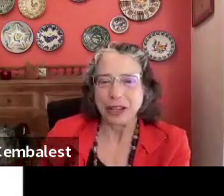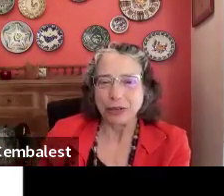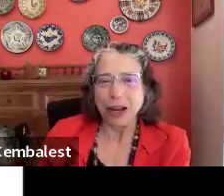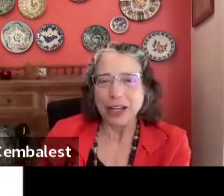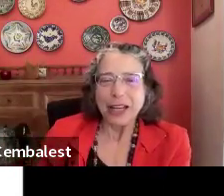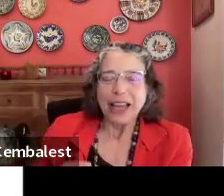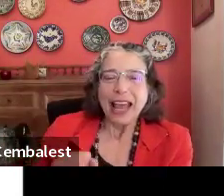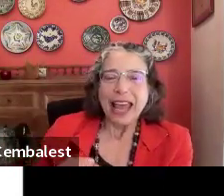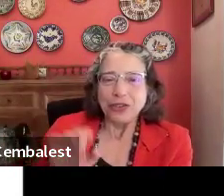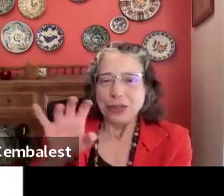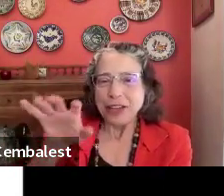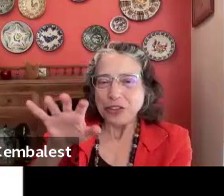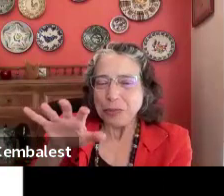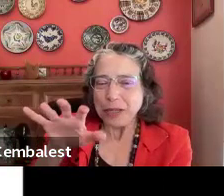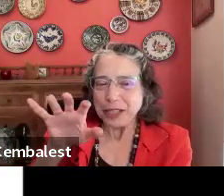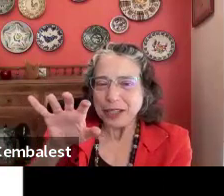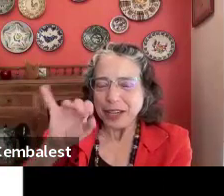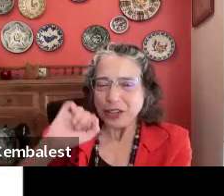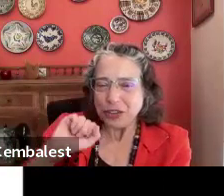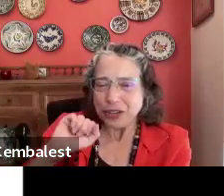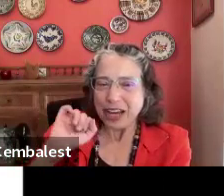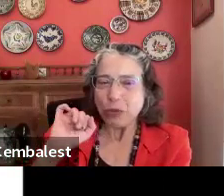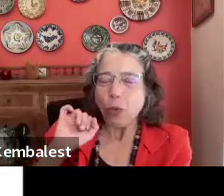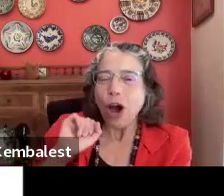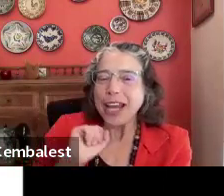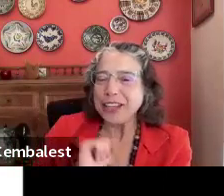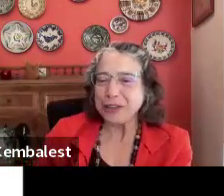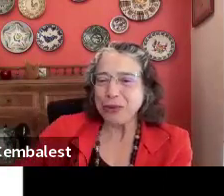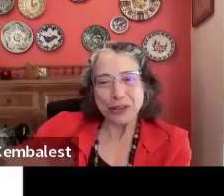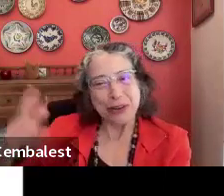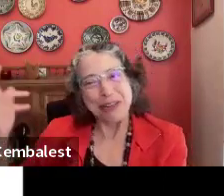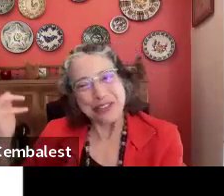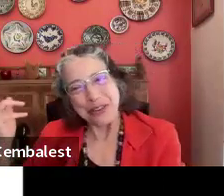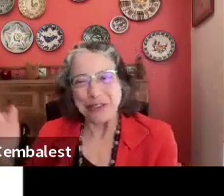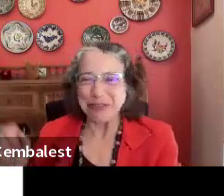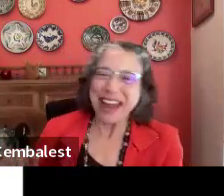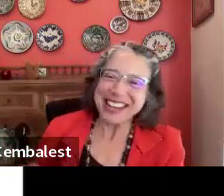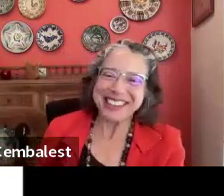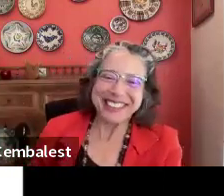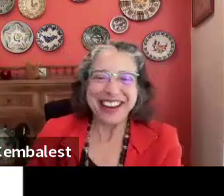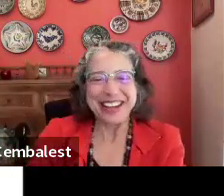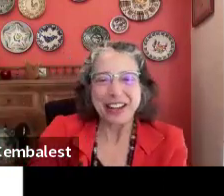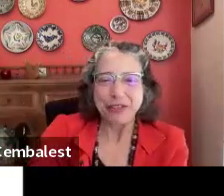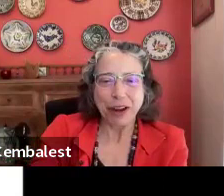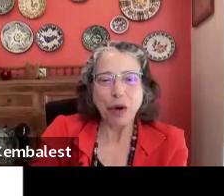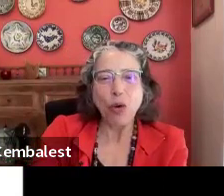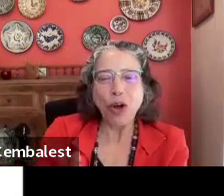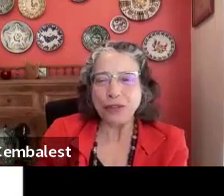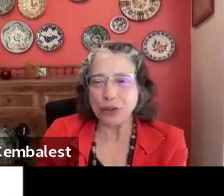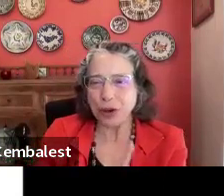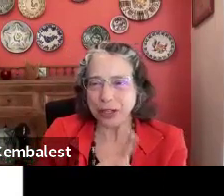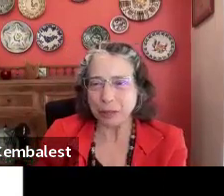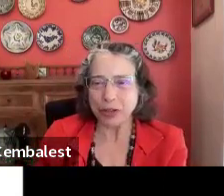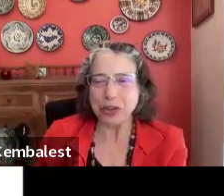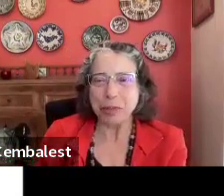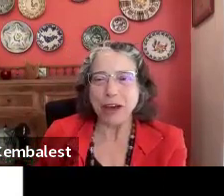audience, right? And so that's your meaning and intention. And why you is what we just heard from Ashley, right? From all